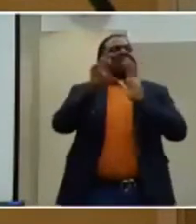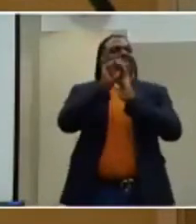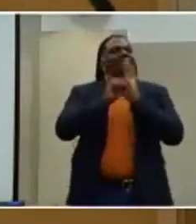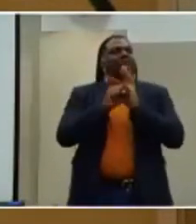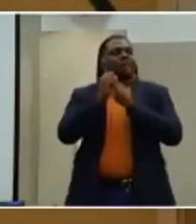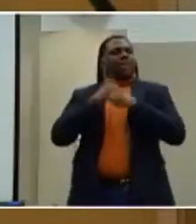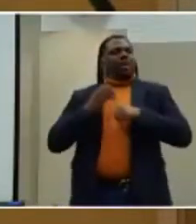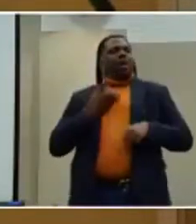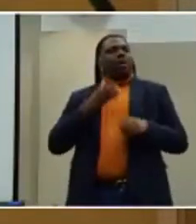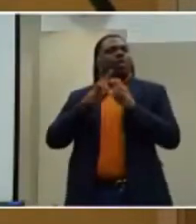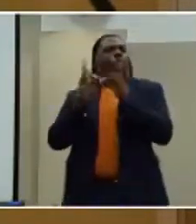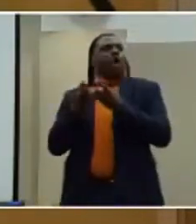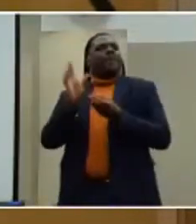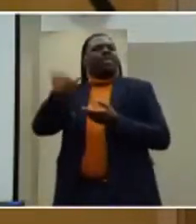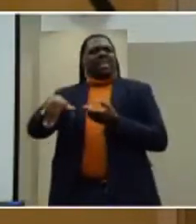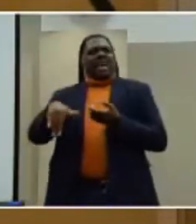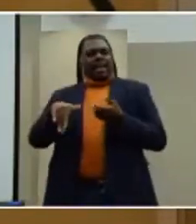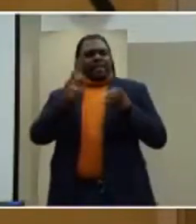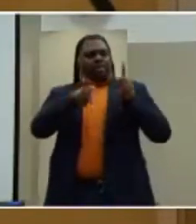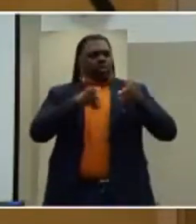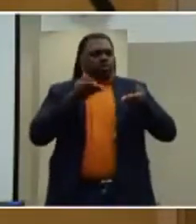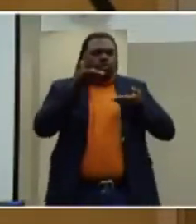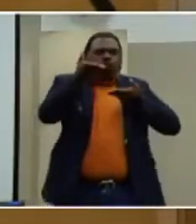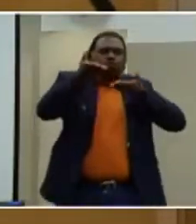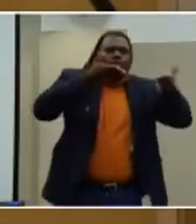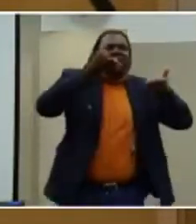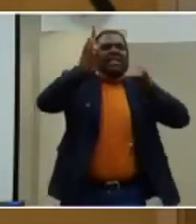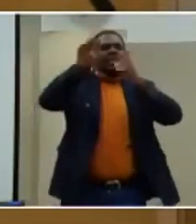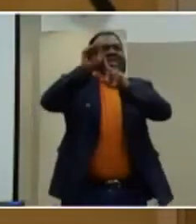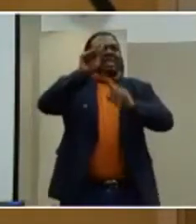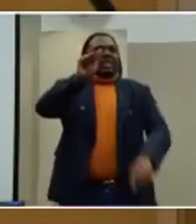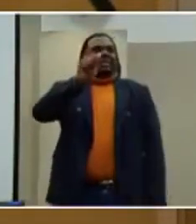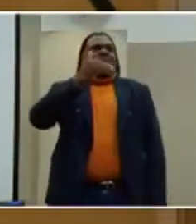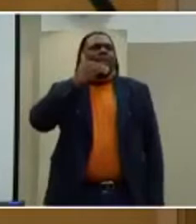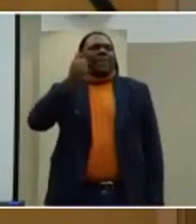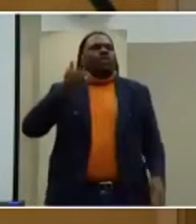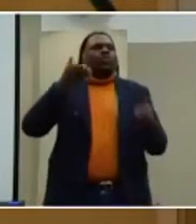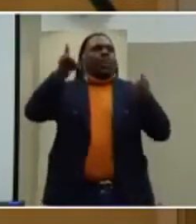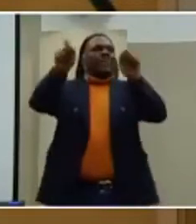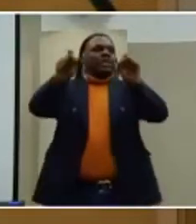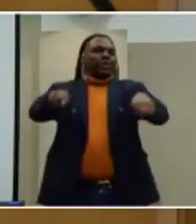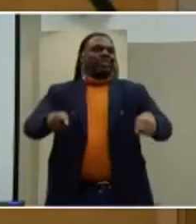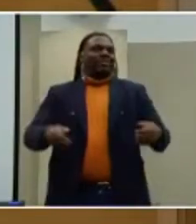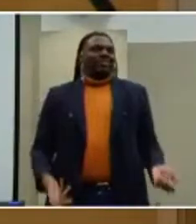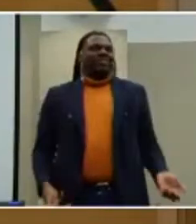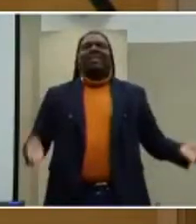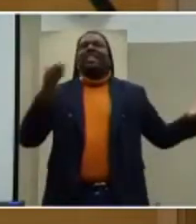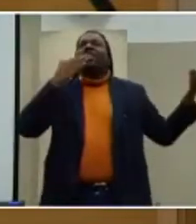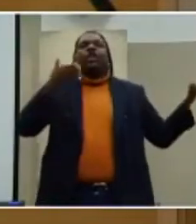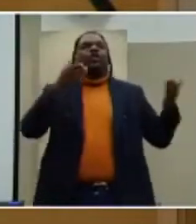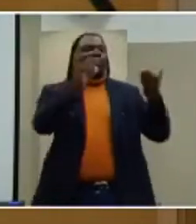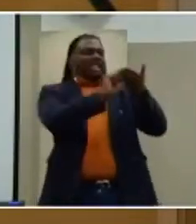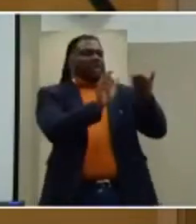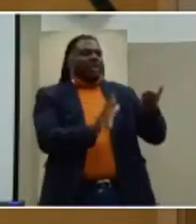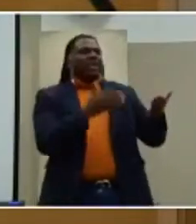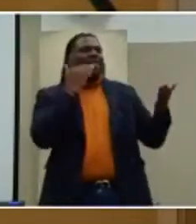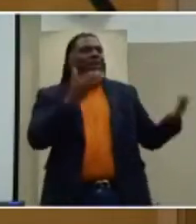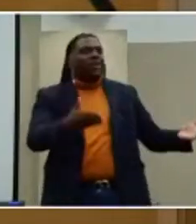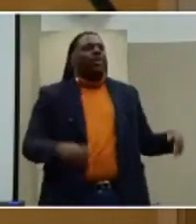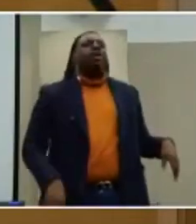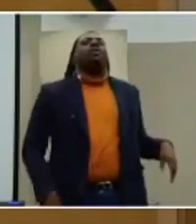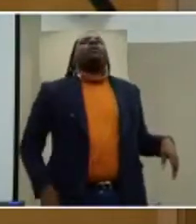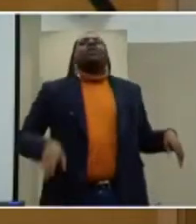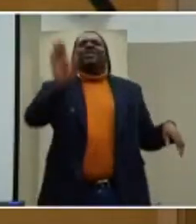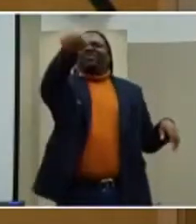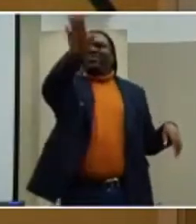department to serve the people with disabilities in the best way we possibly can. So thank you so much, Secretary Beatty. And I